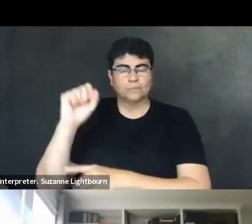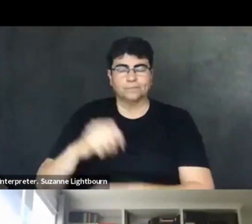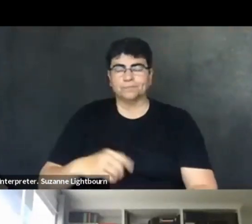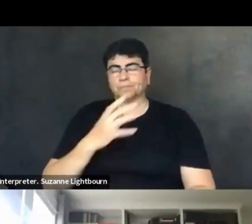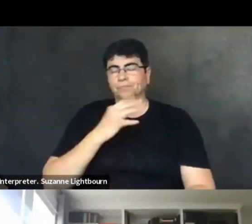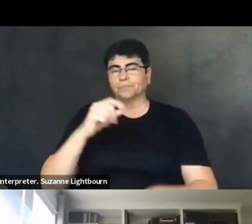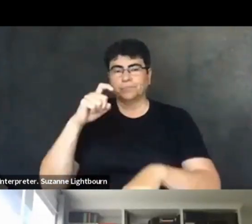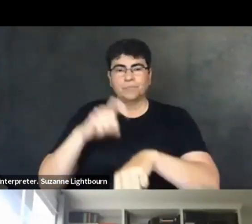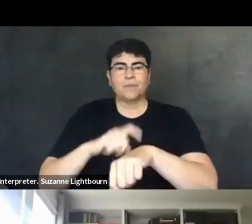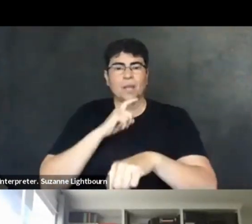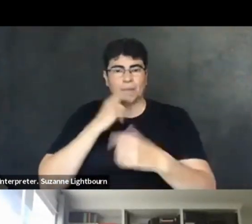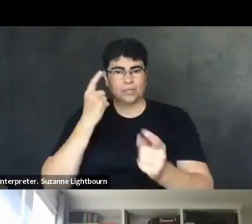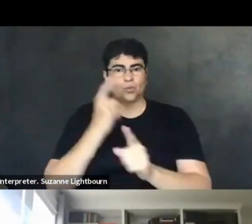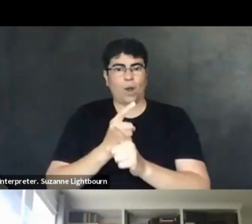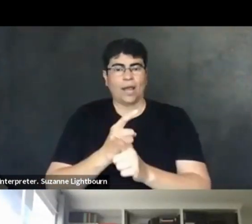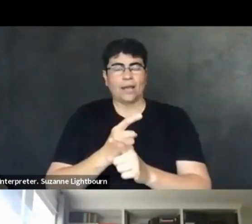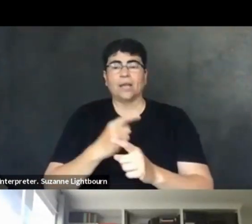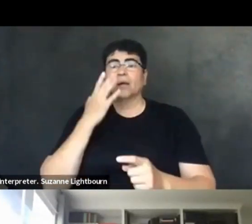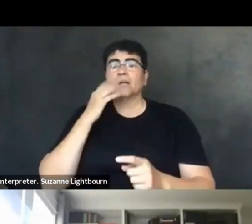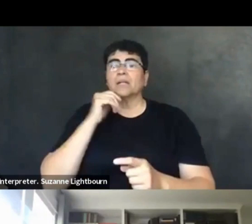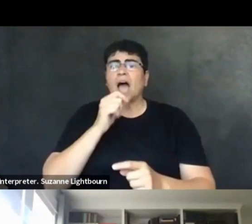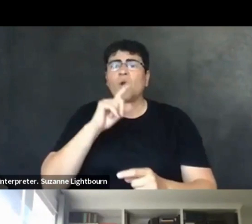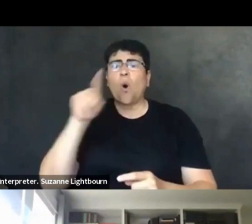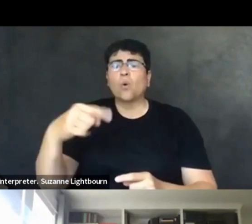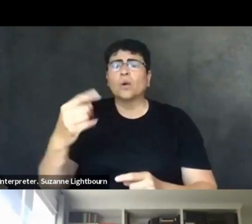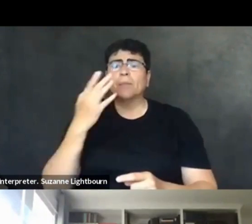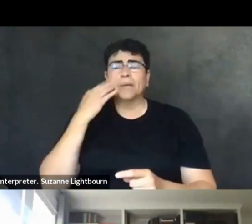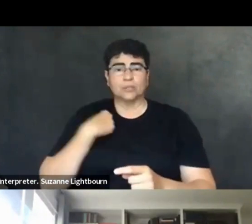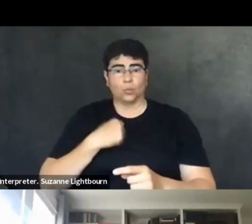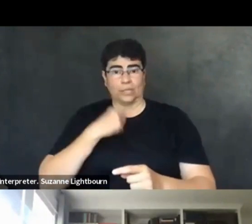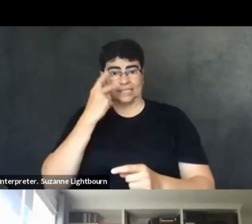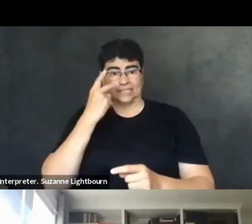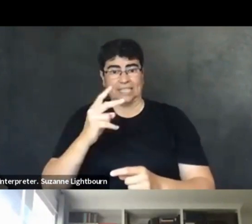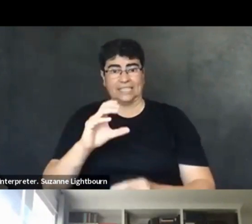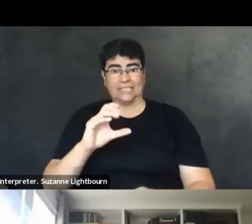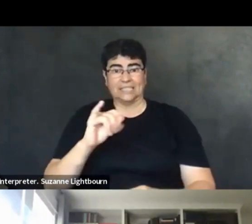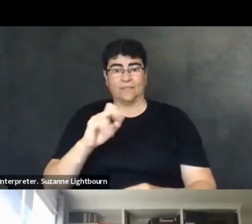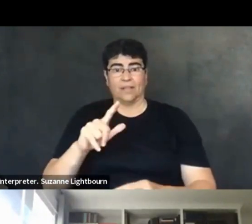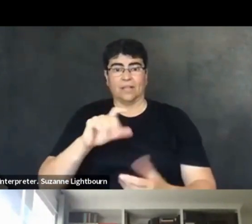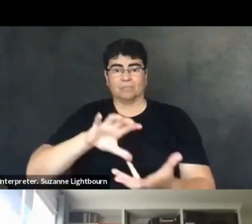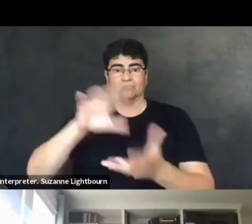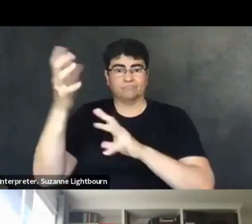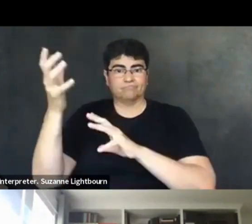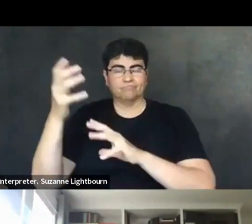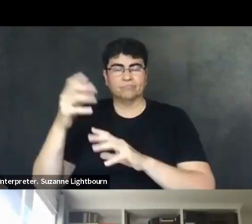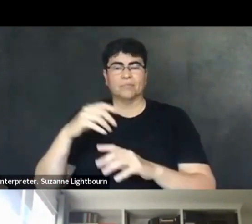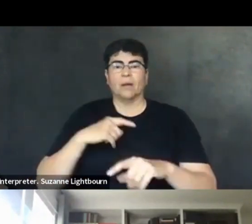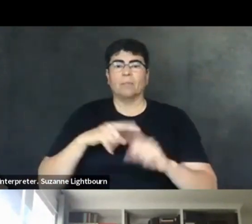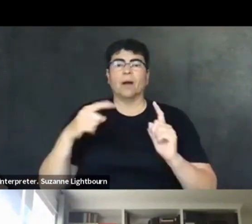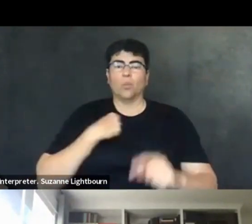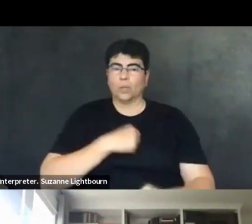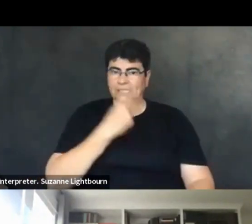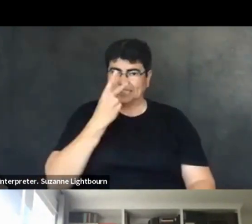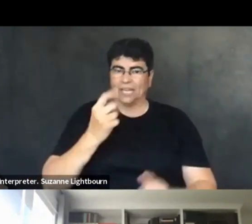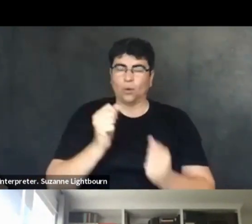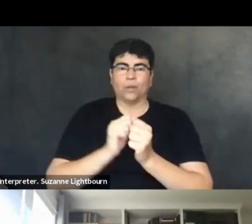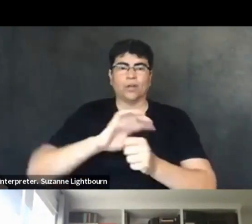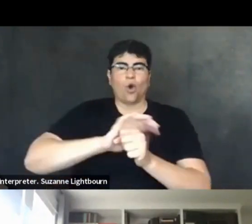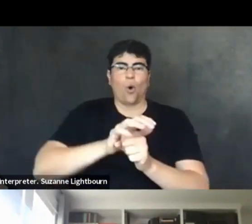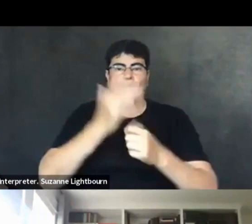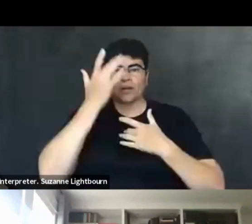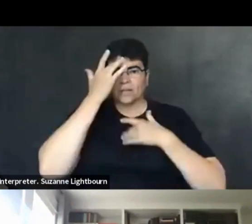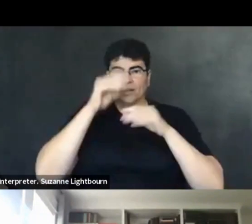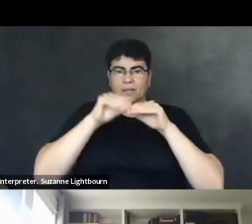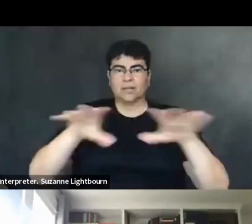is right, not only because of what we're seeing in terms of civil unrest, but what we're seeing with COVID-19 that allows